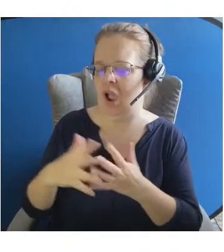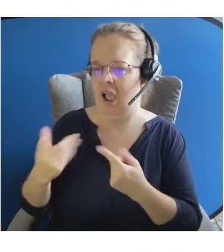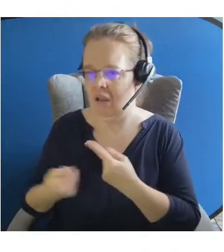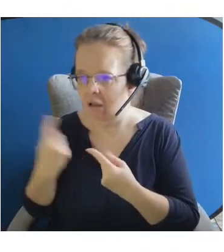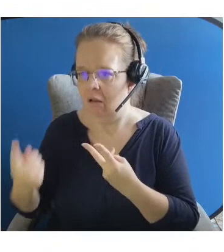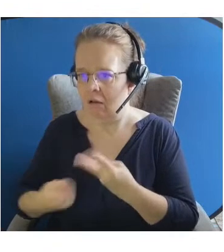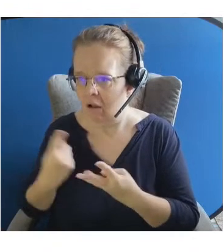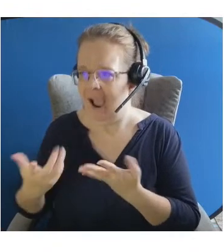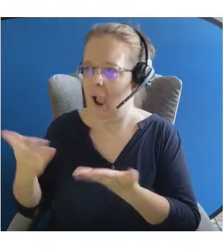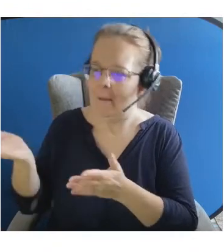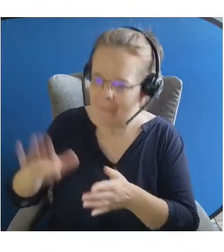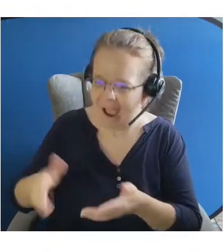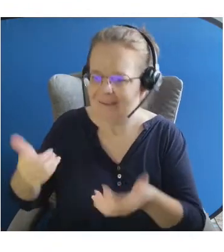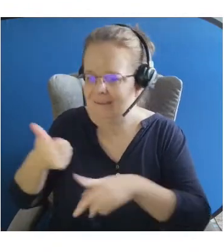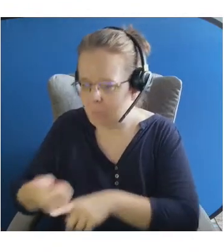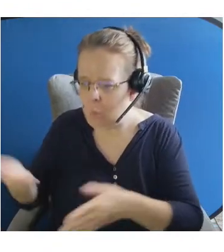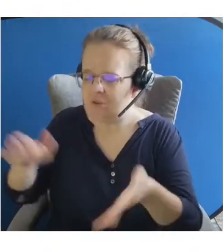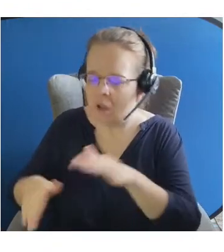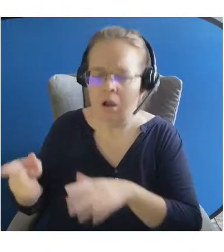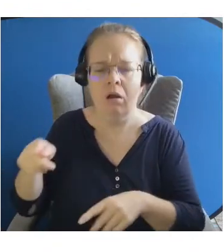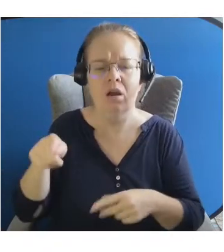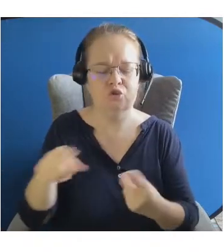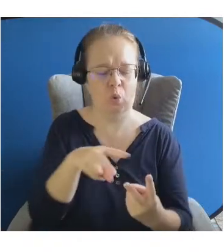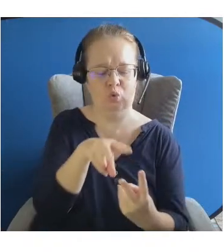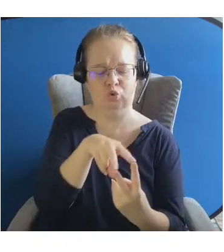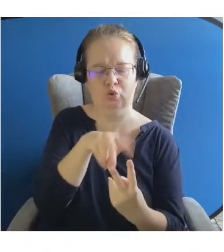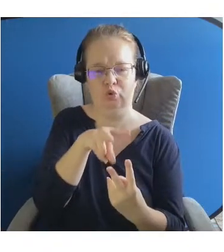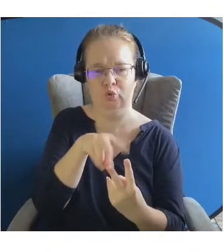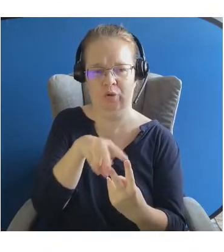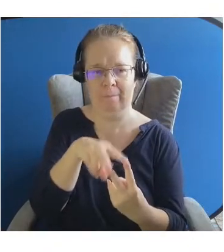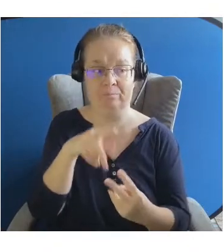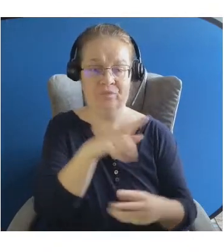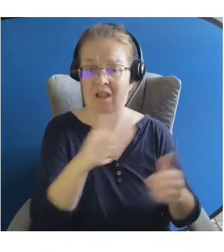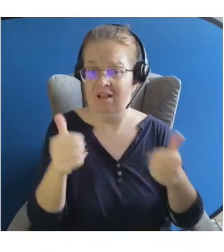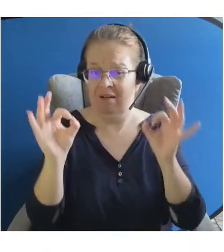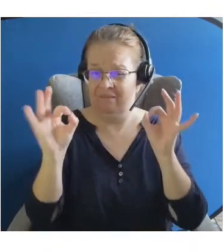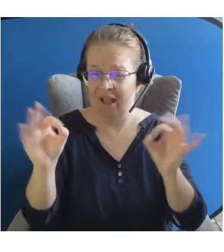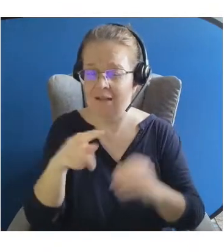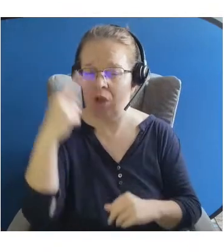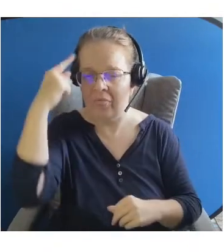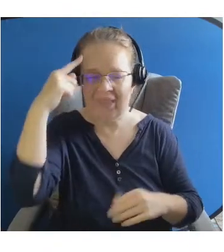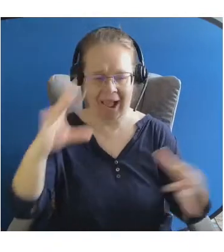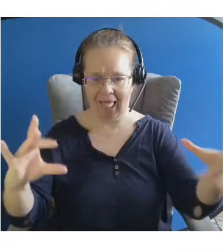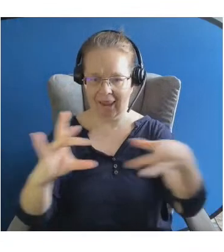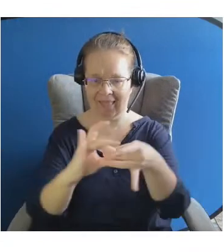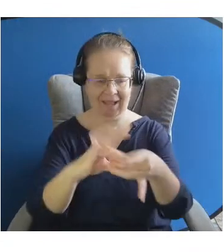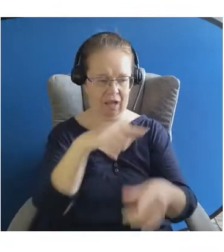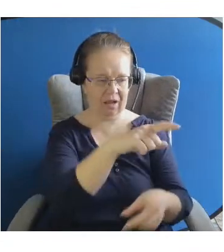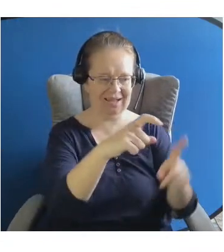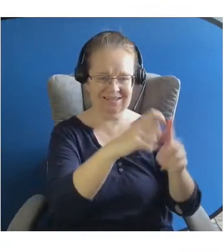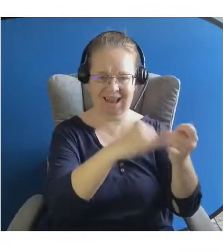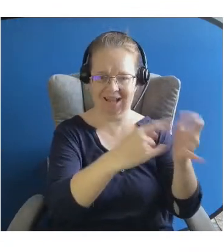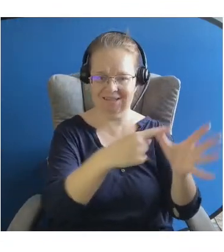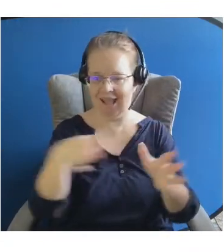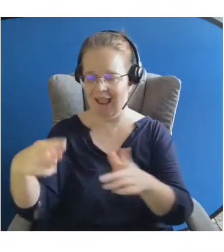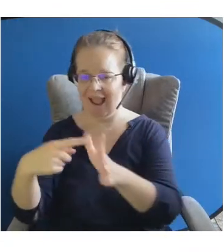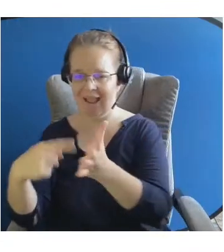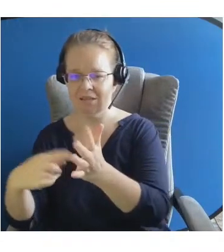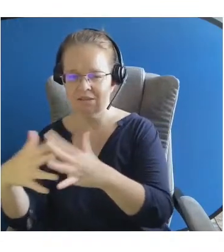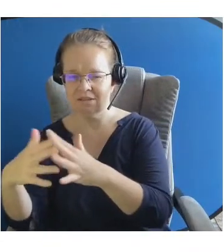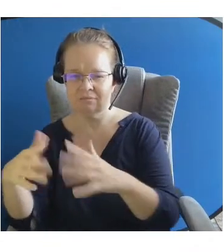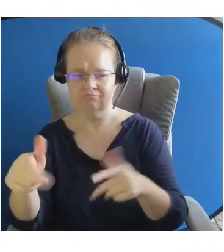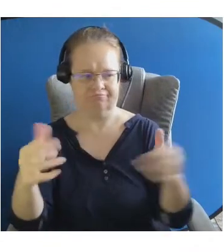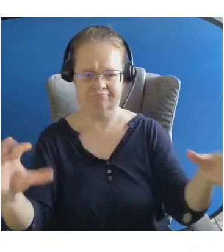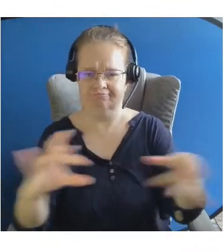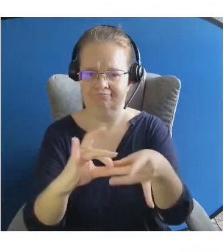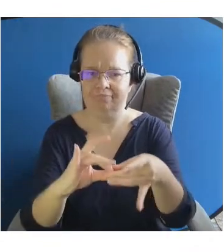support back in place again. So there are two elements of that. Firstly, it's fantastic that they're actually thinking about linking things up. The second thing, again, to return to the kind of